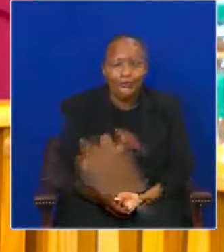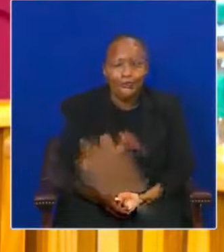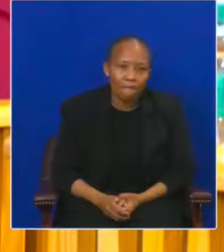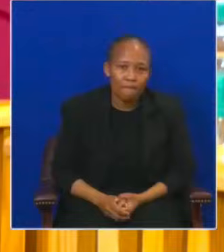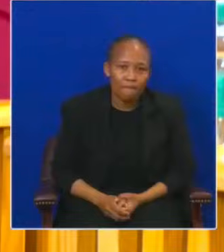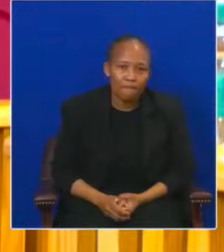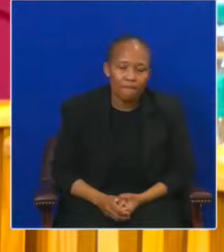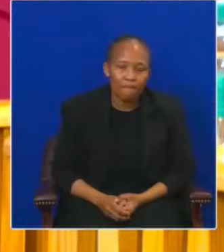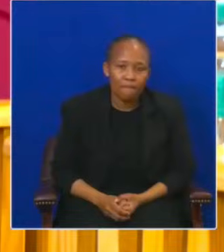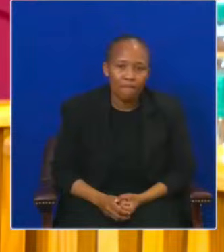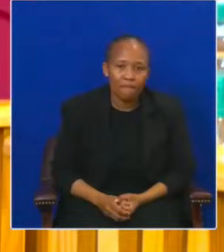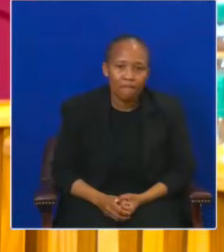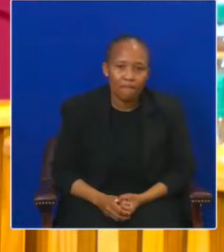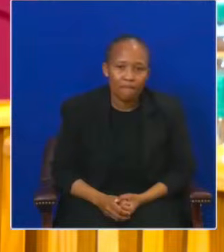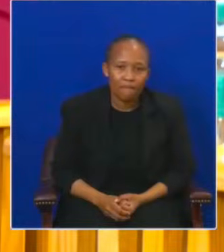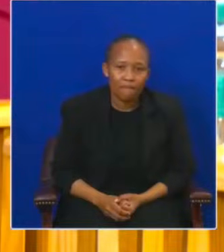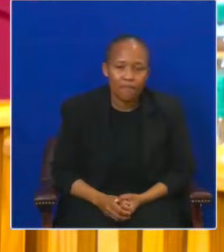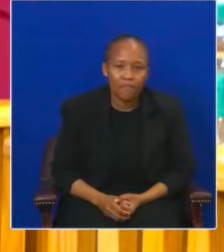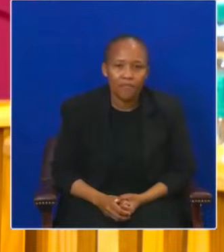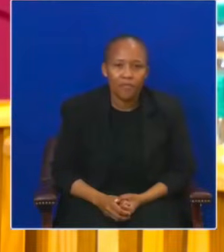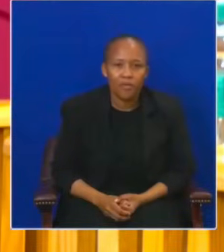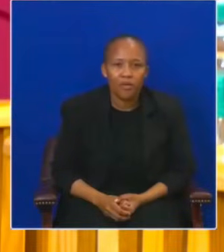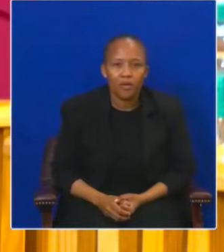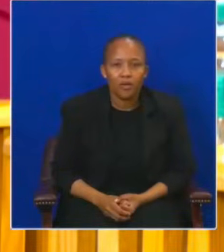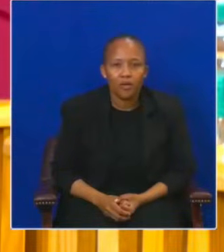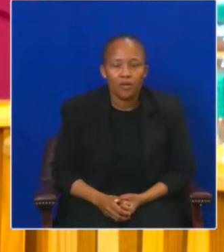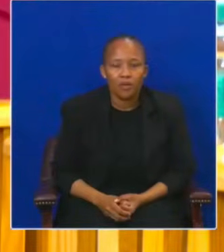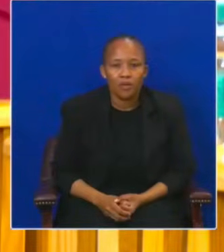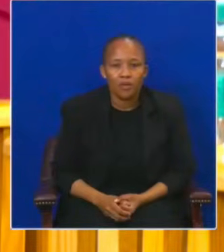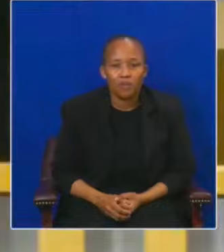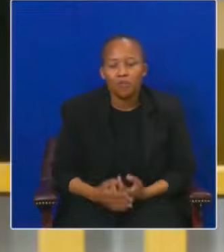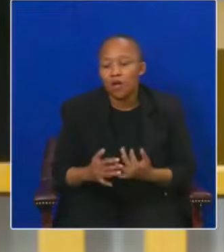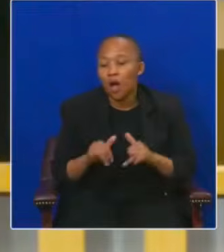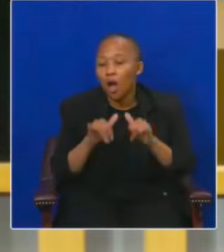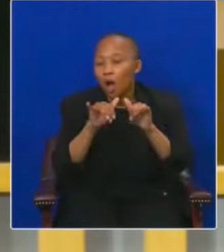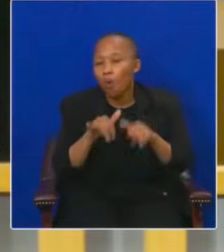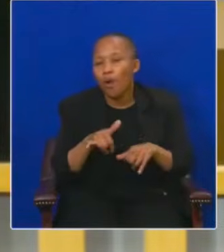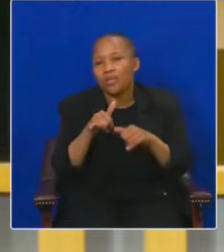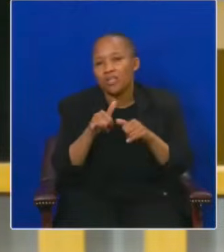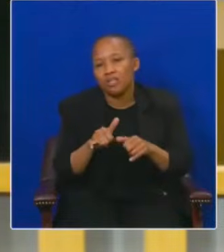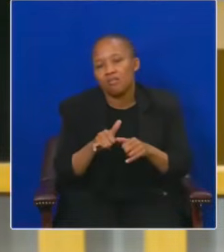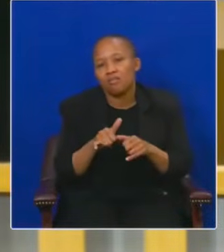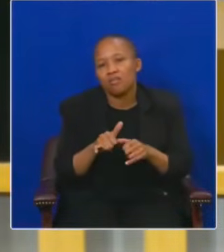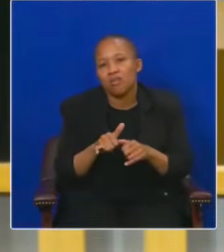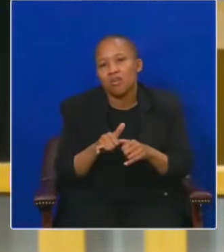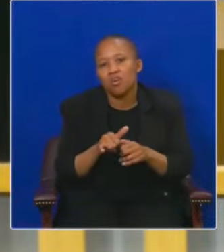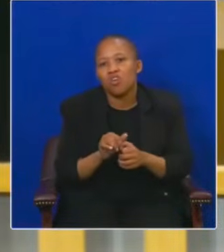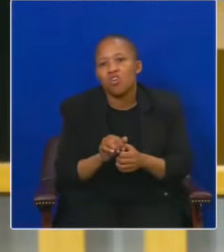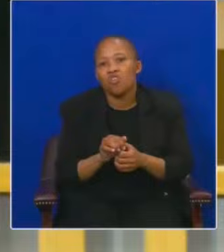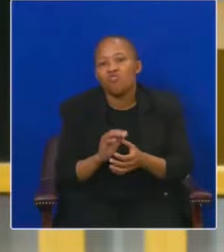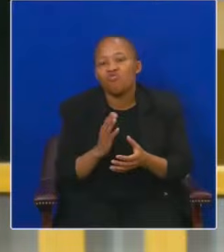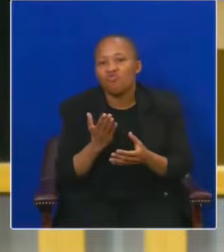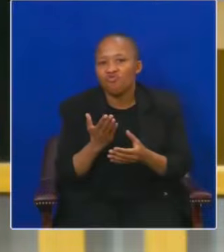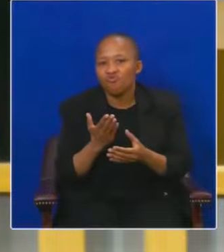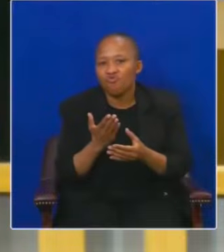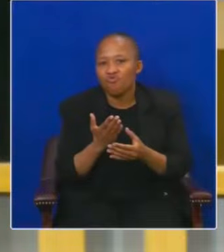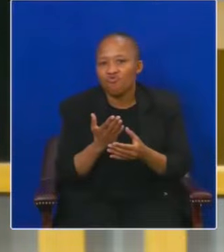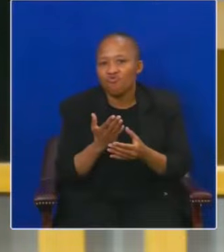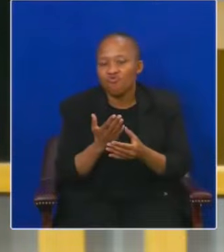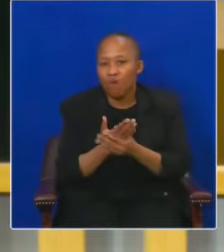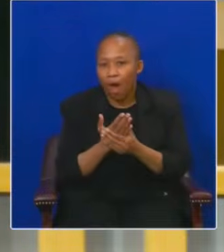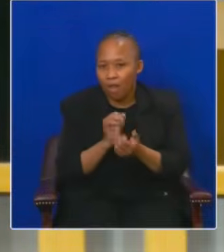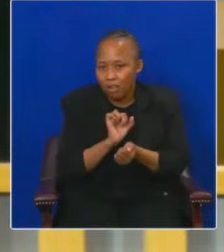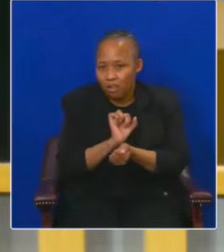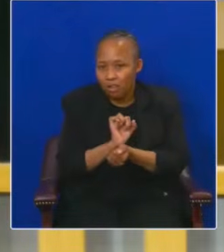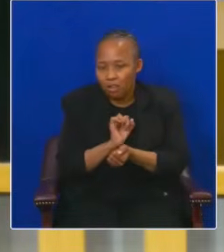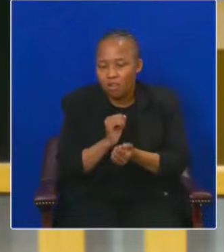do awaiting trial detainees on the day that they have